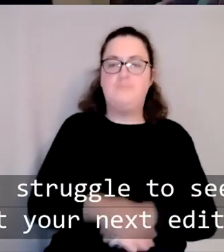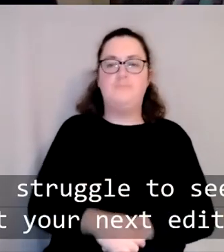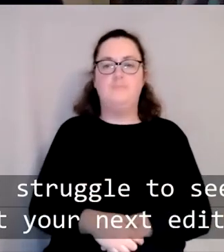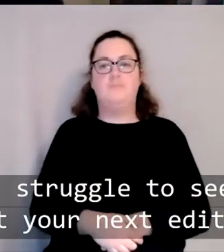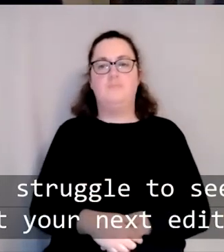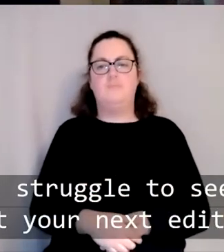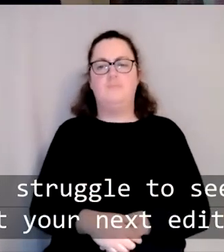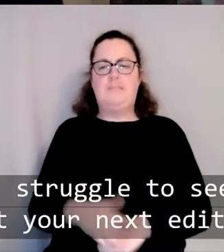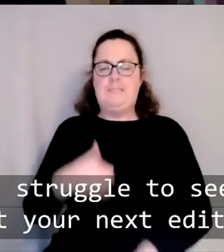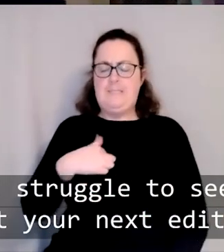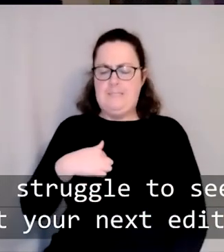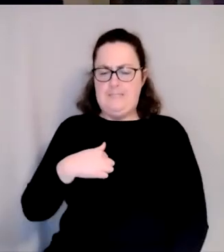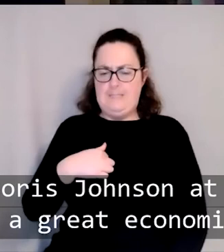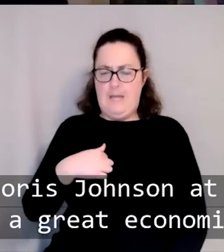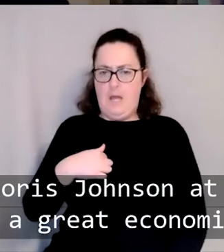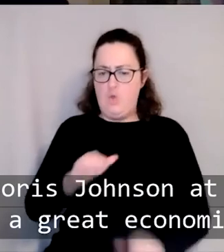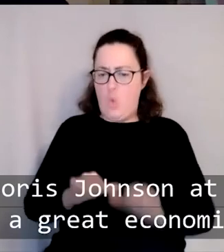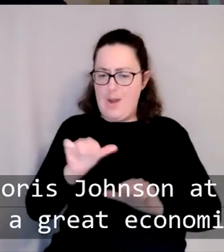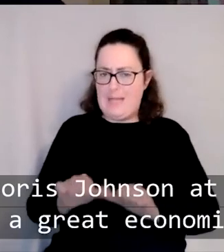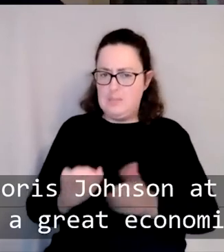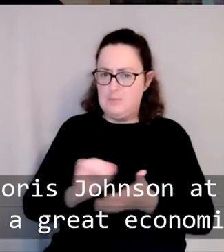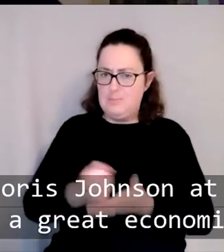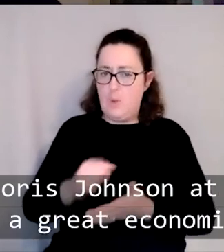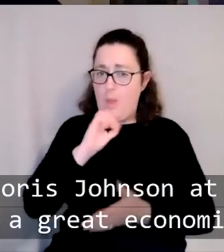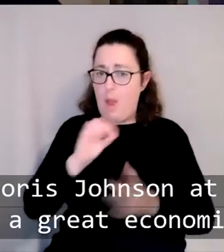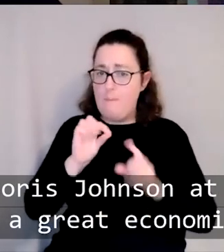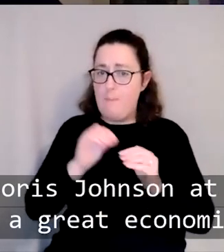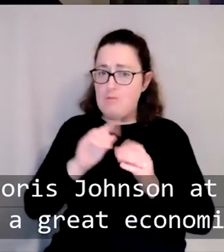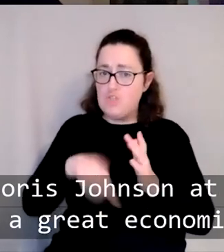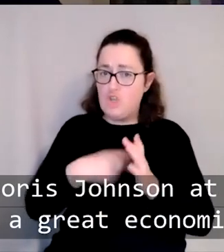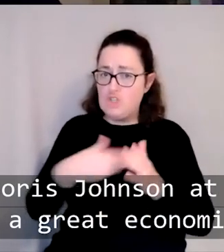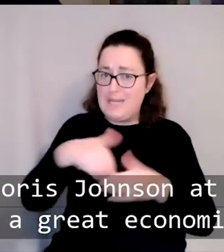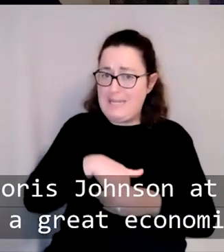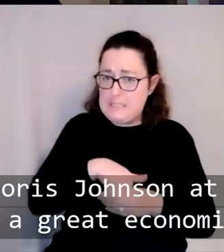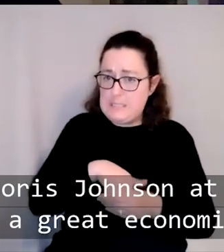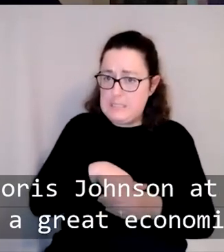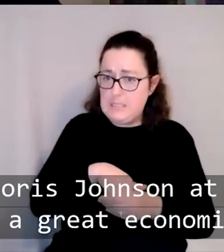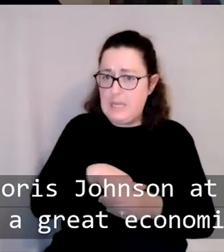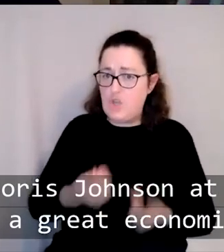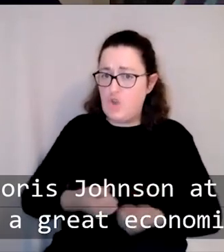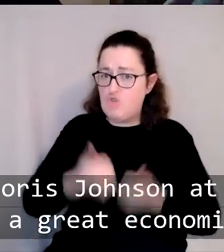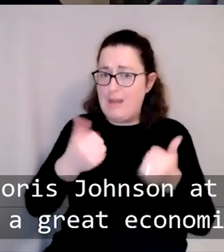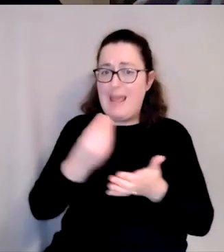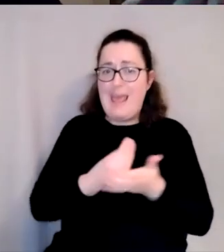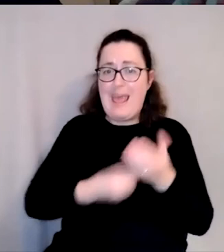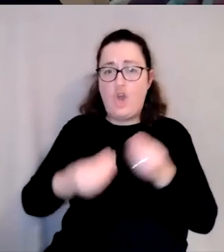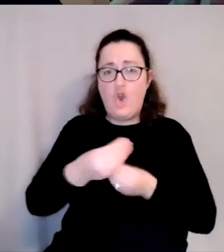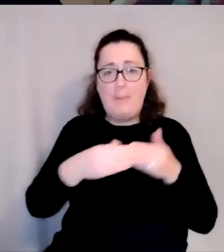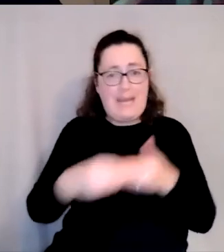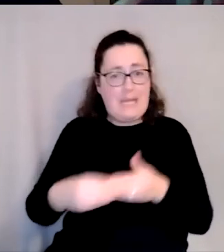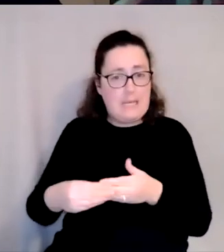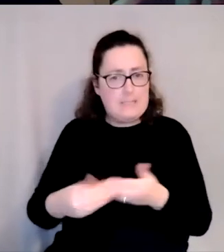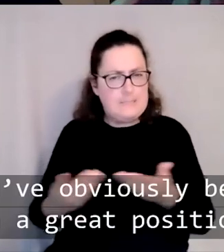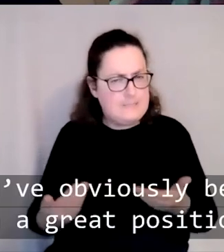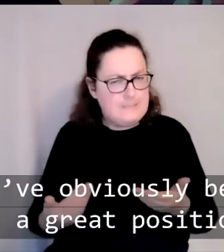I struggle to see that your next edition will have Boris Johnson at the bottom of it as a great economic leader. But if